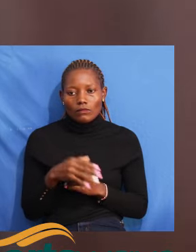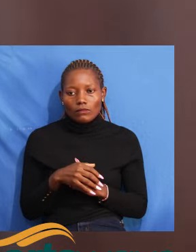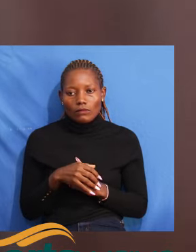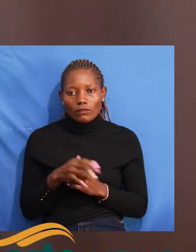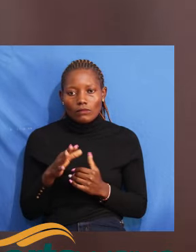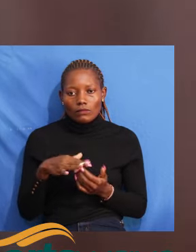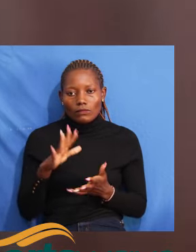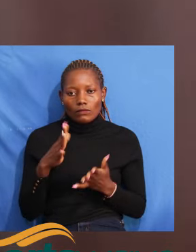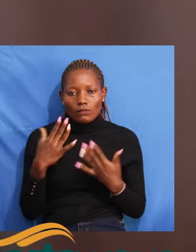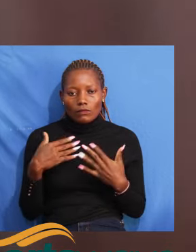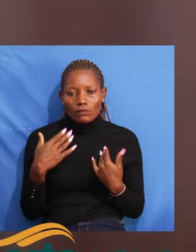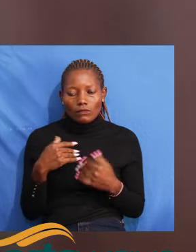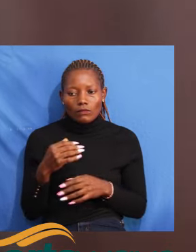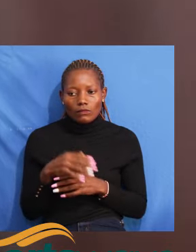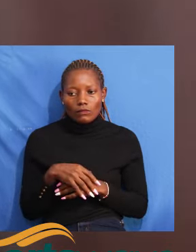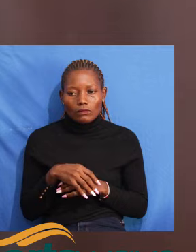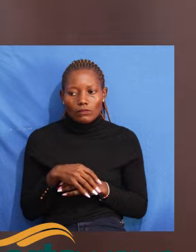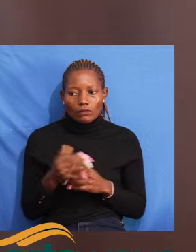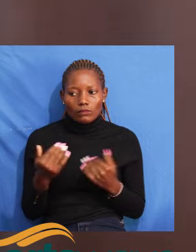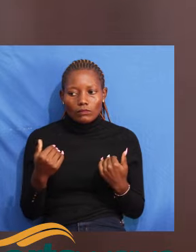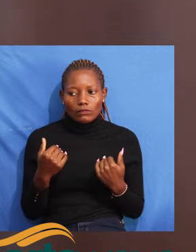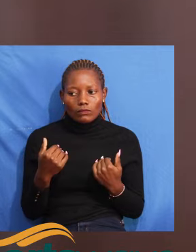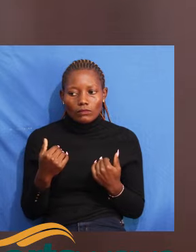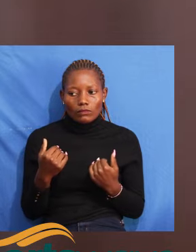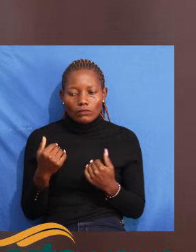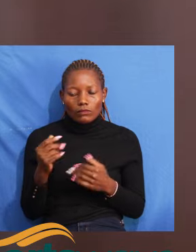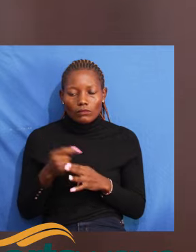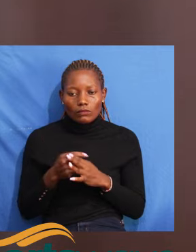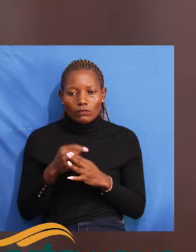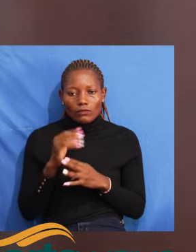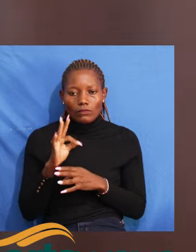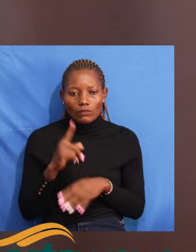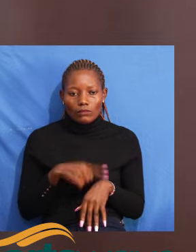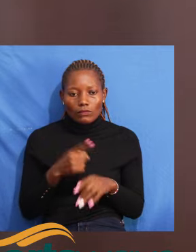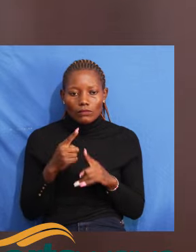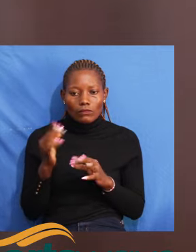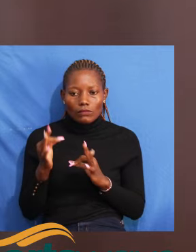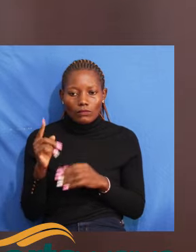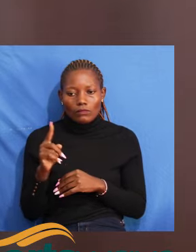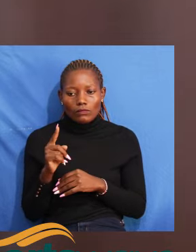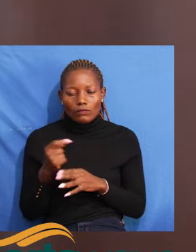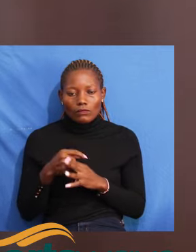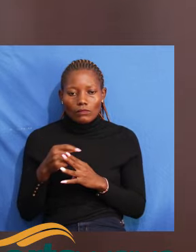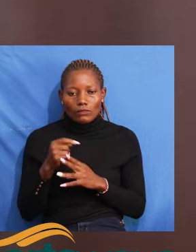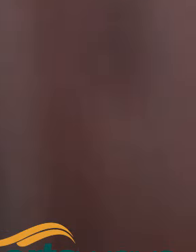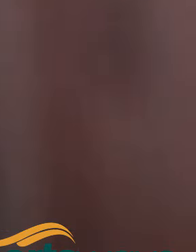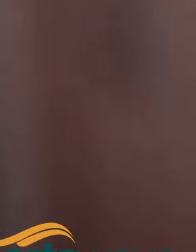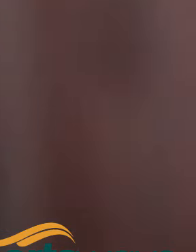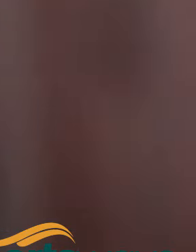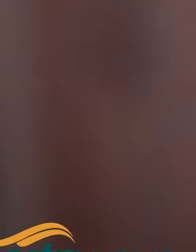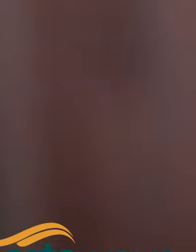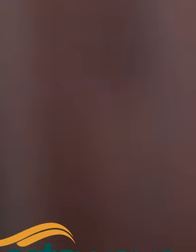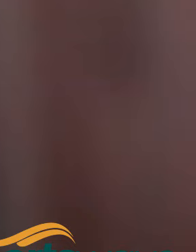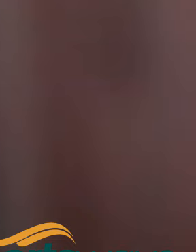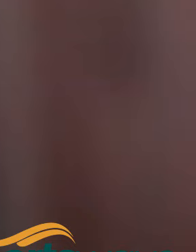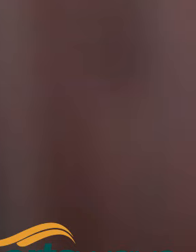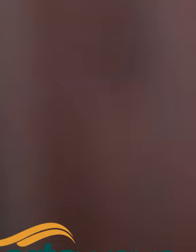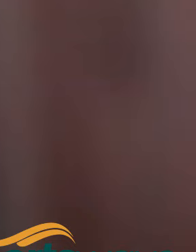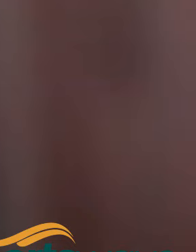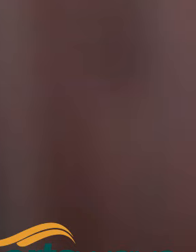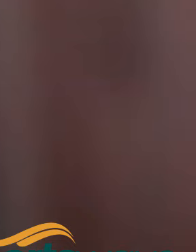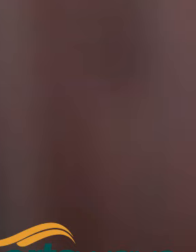most people just eat 3 times a day. But if you train 2 times a day, you have to eat a lot more. So, right before the